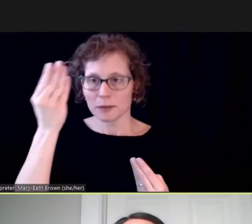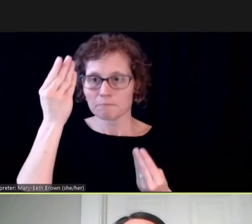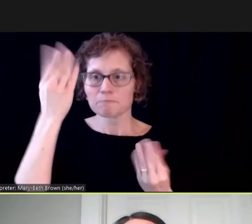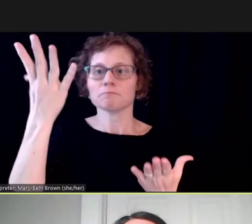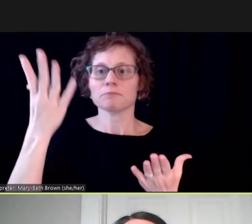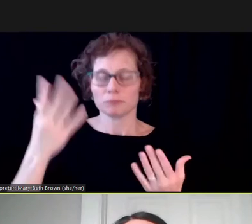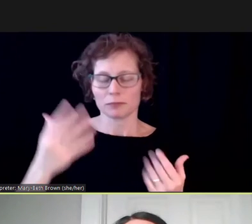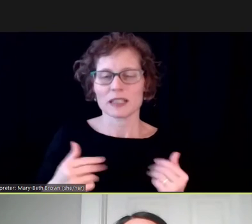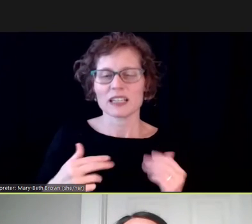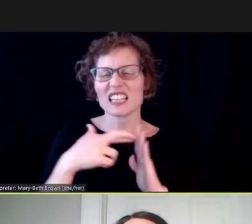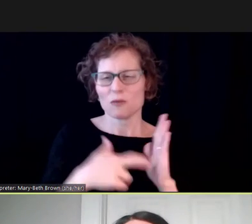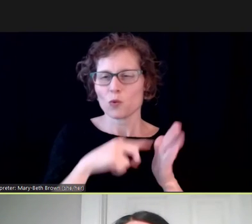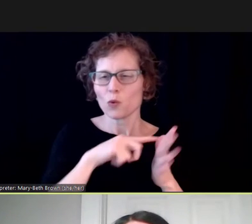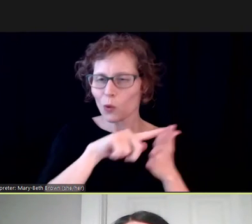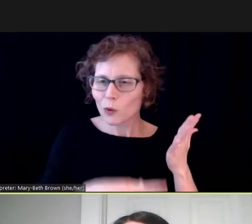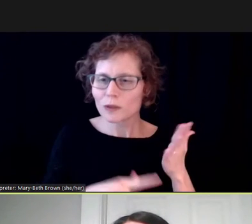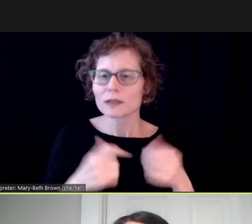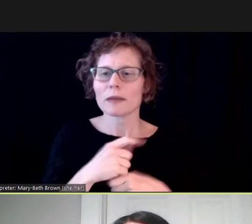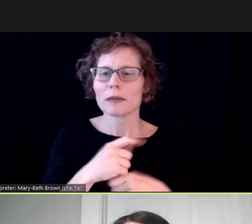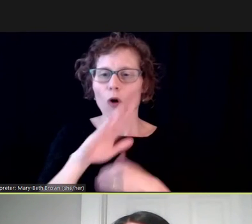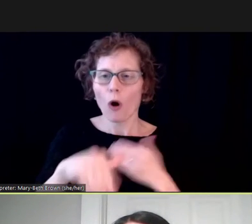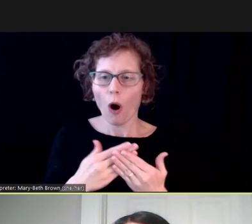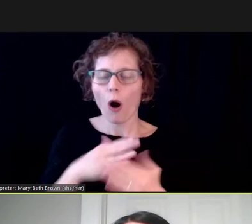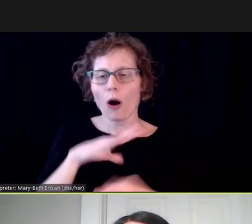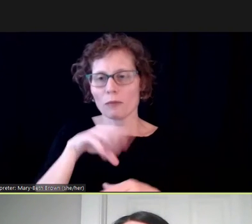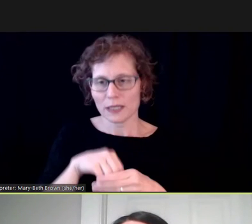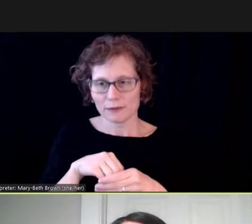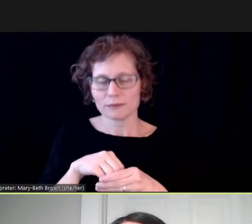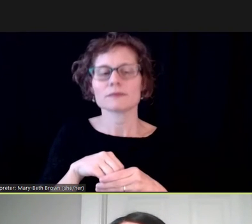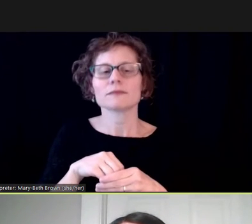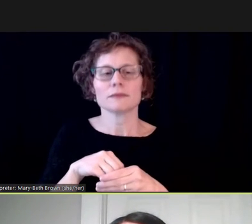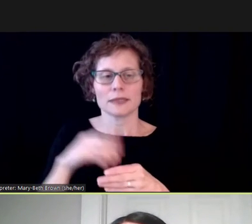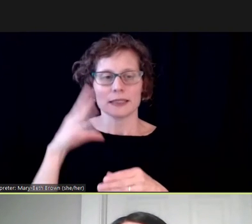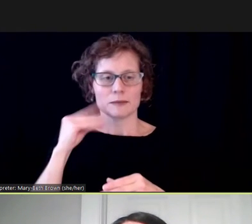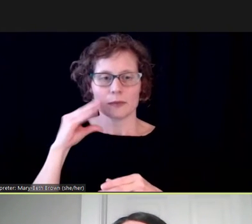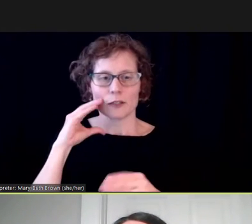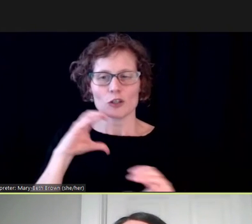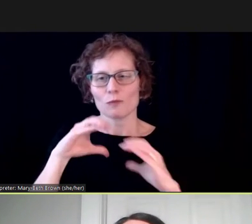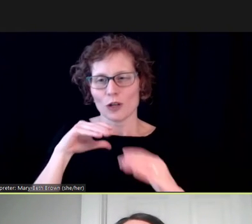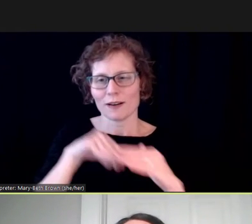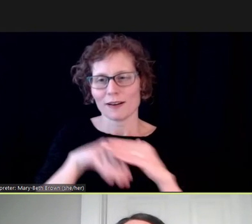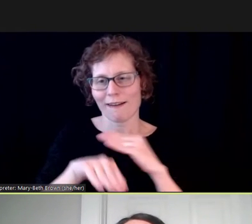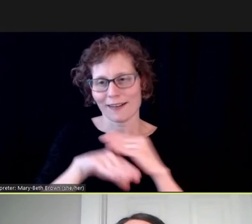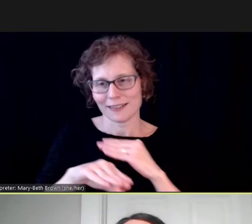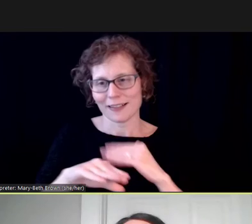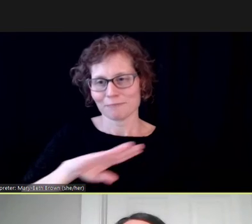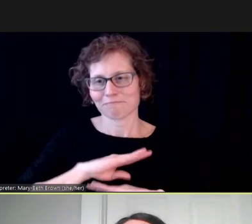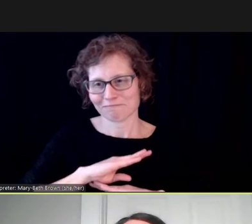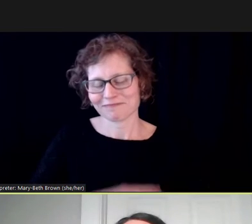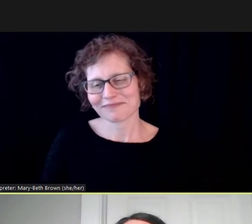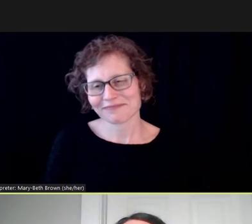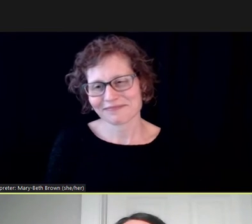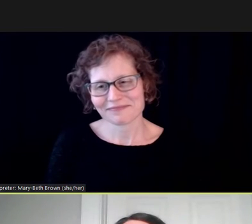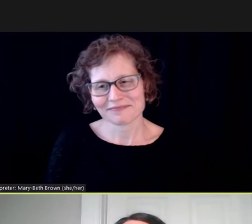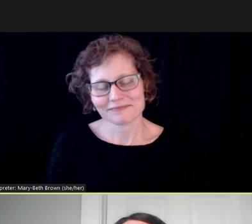These rules are designed to ensure all participants have communication access needs addressed.